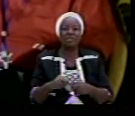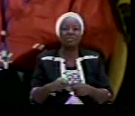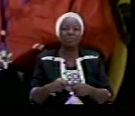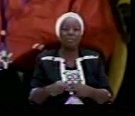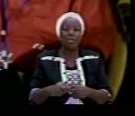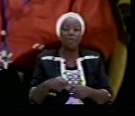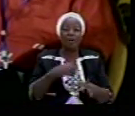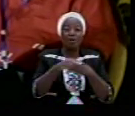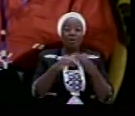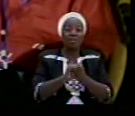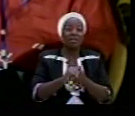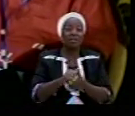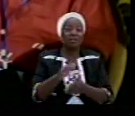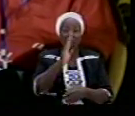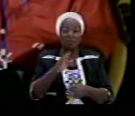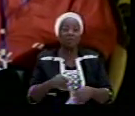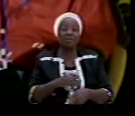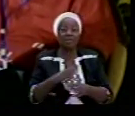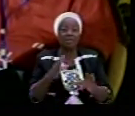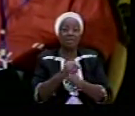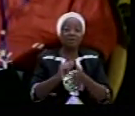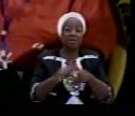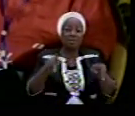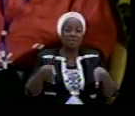were taken with palsies and